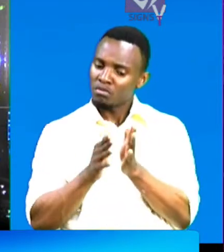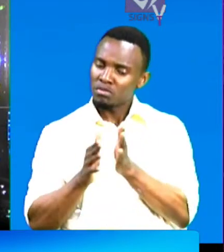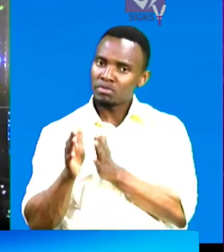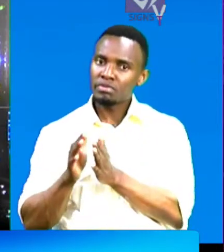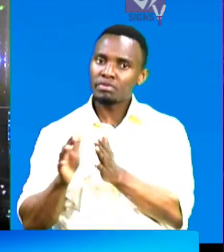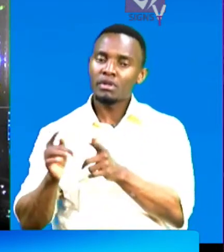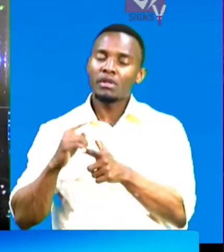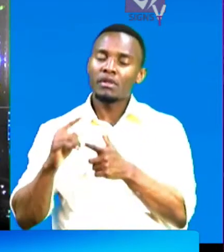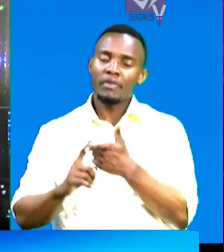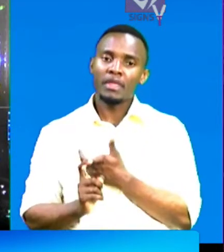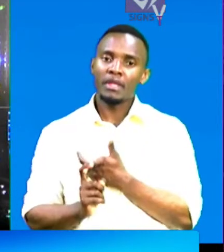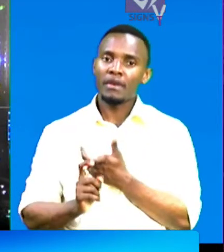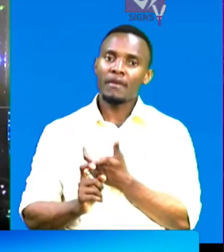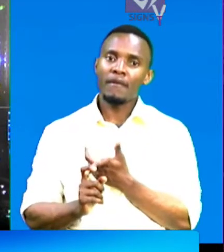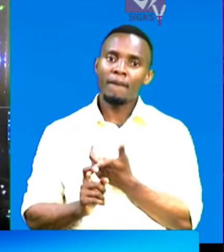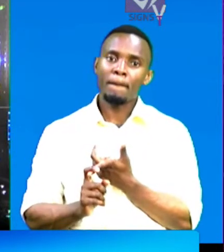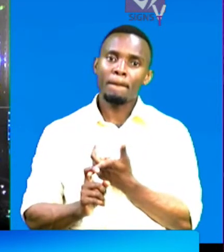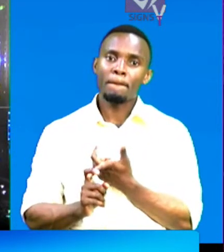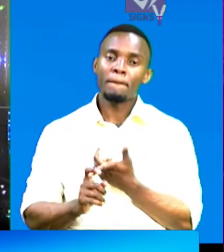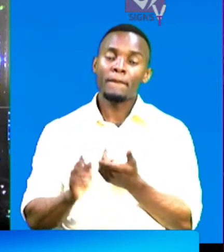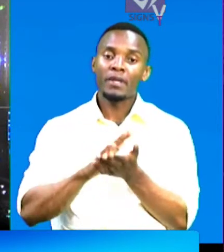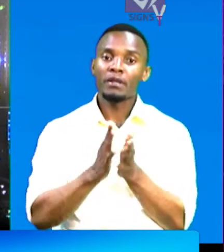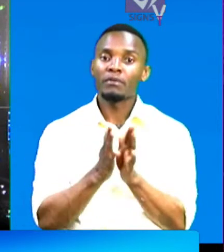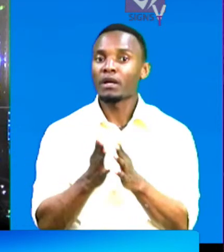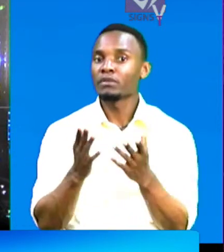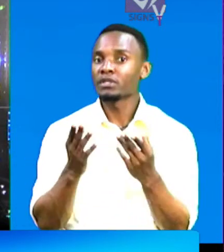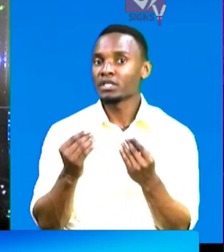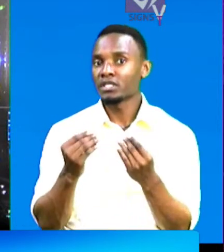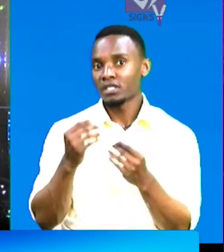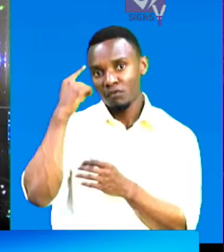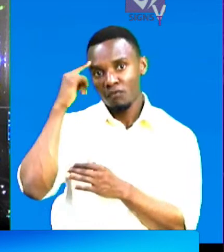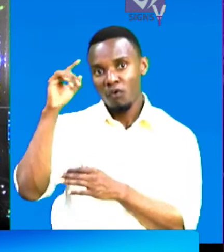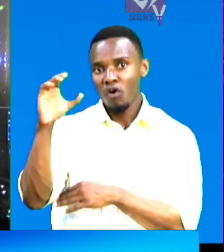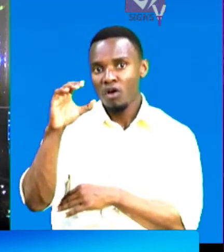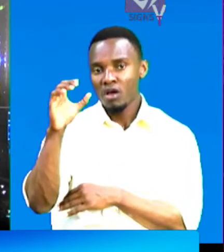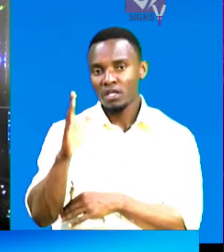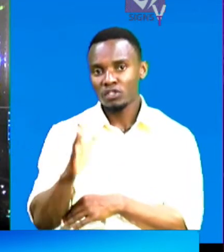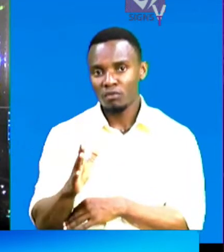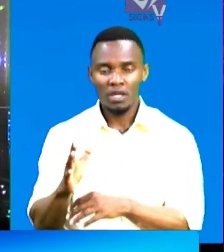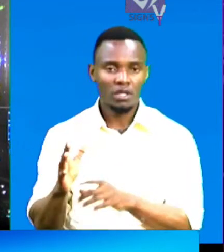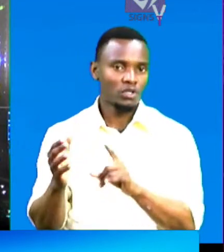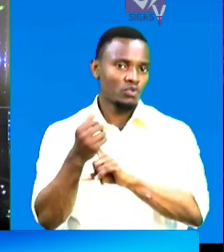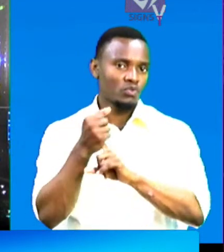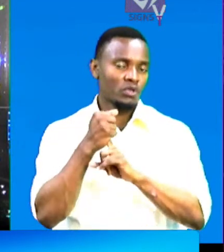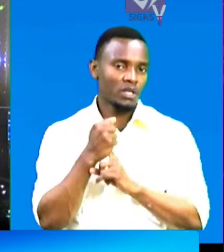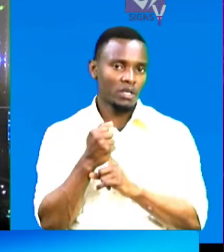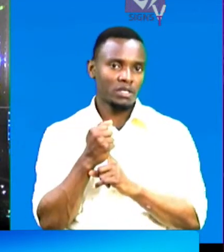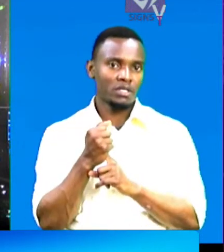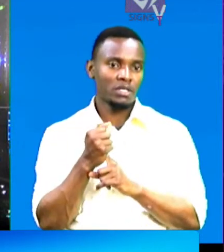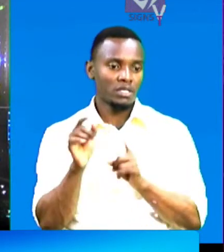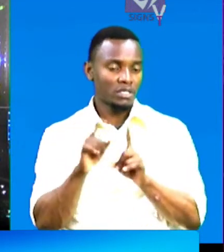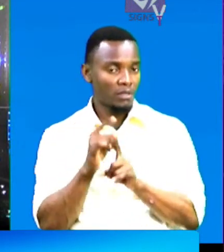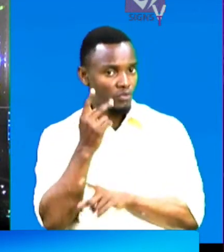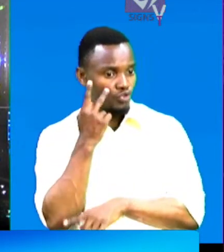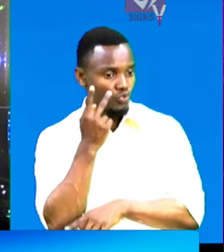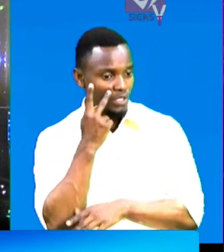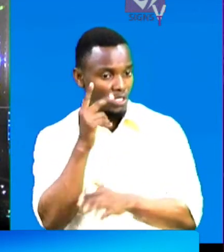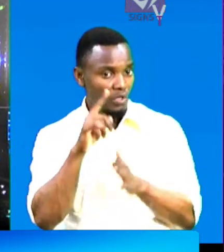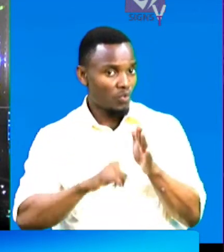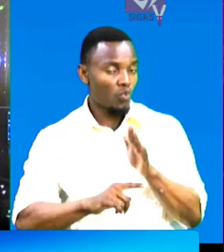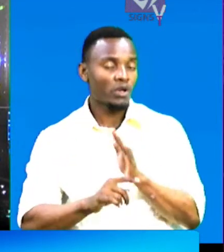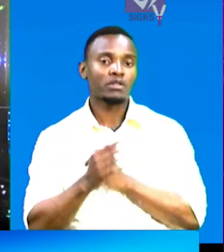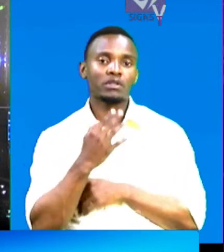that it can be easy for a customer to identify what they want